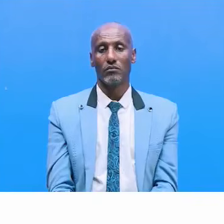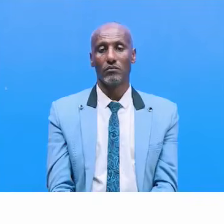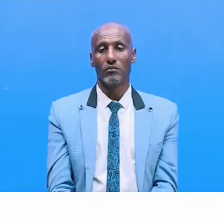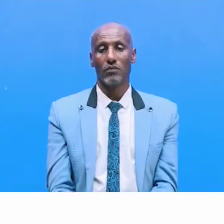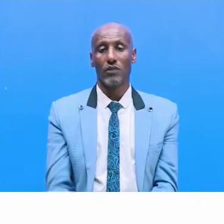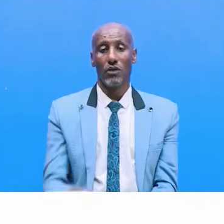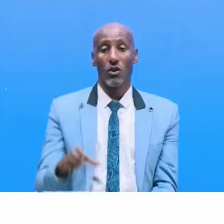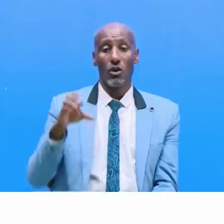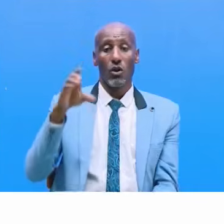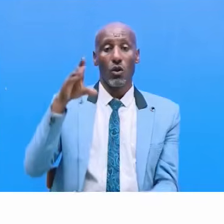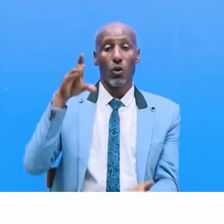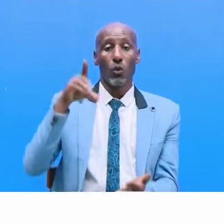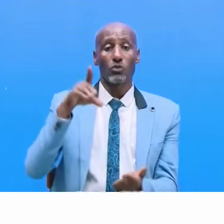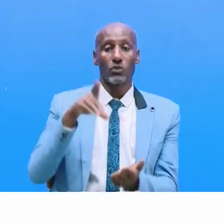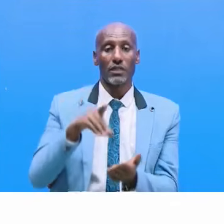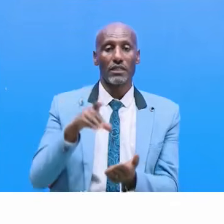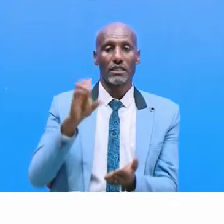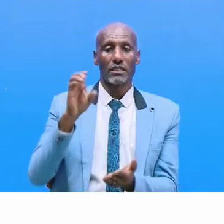consonant